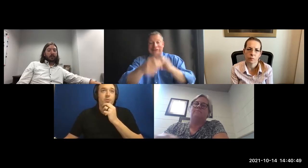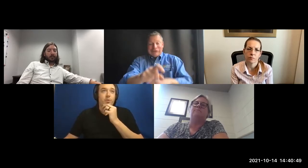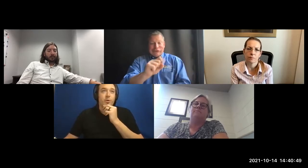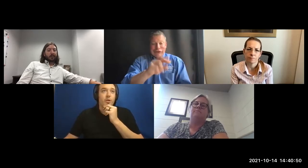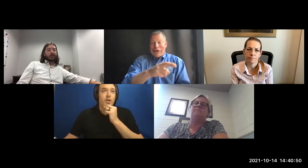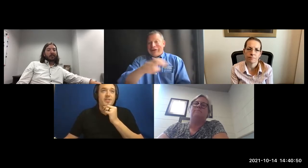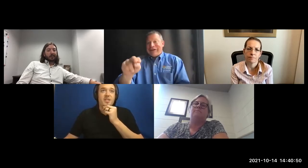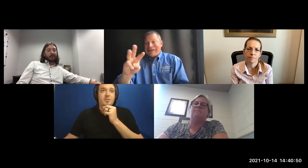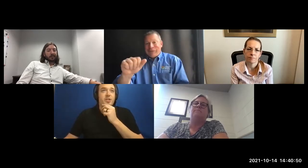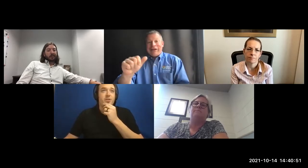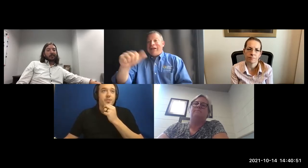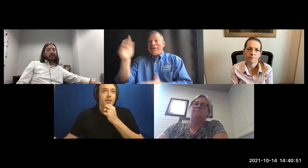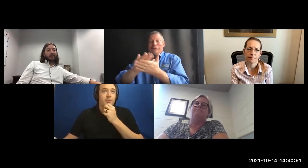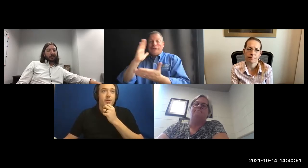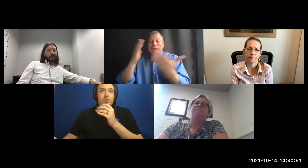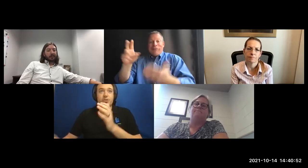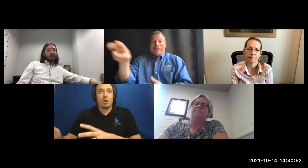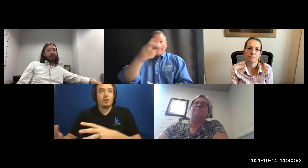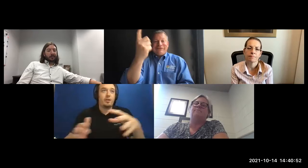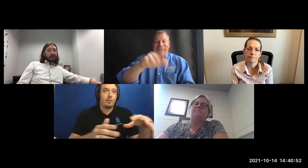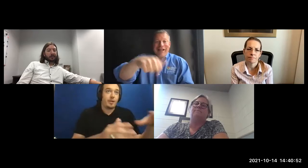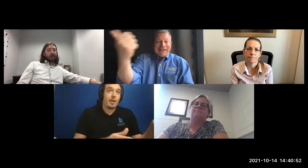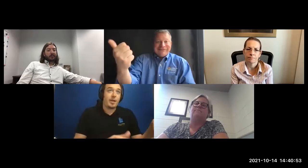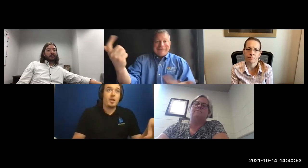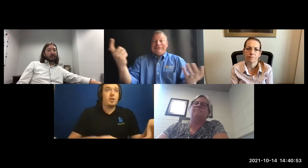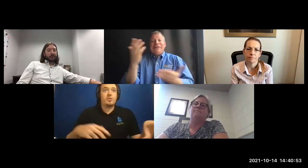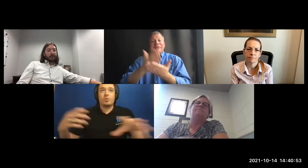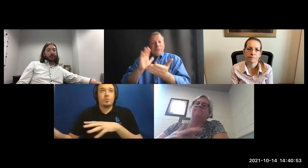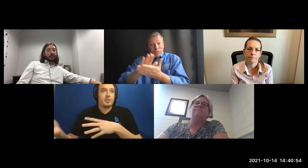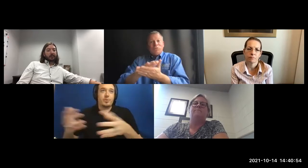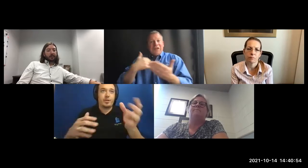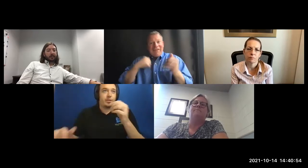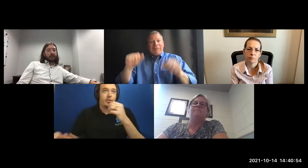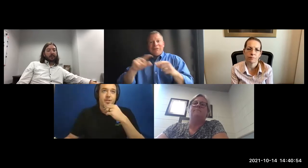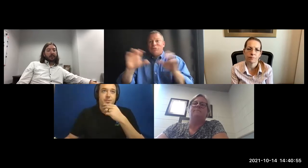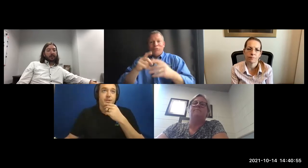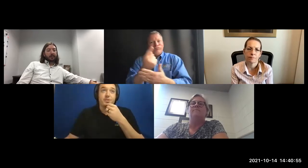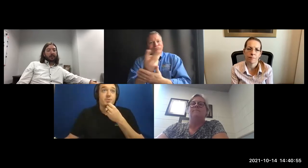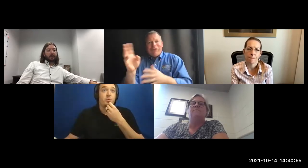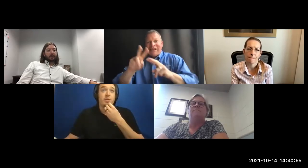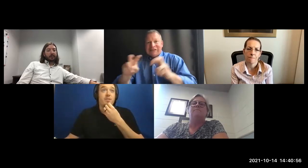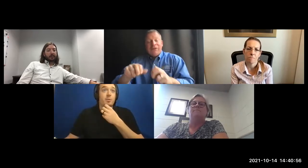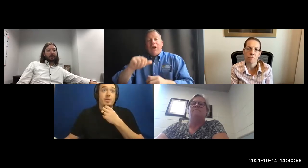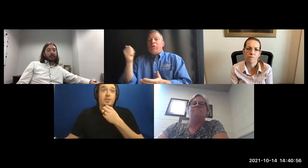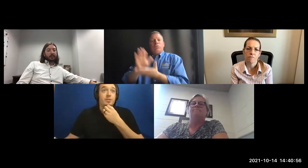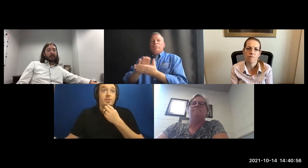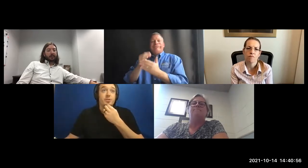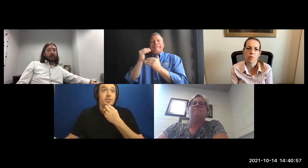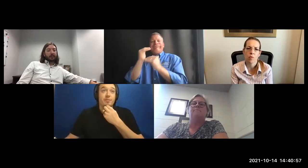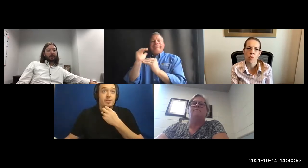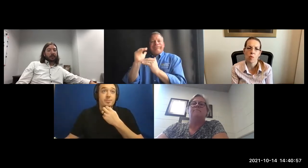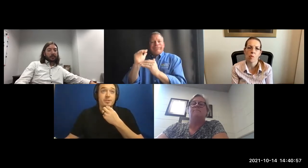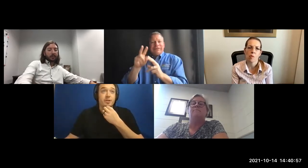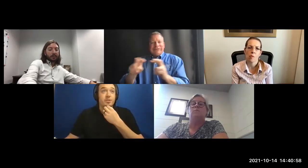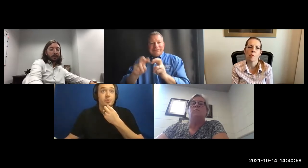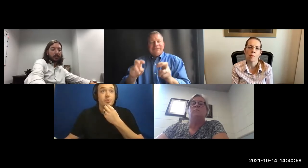as we move forward. Assessments change over time, STAR to NWEA. Schools will be switching the assessments they use. Some schools have the ability to use